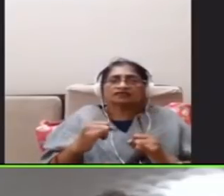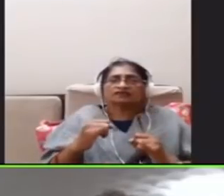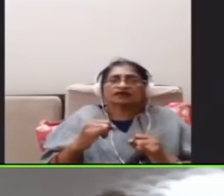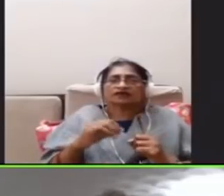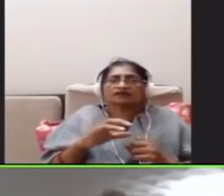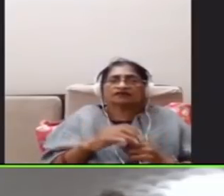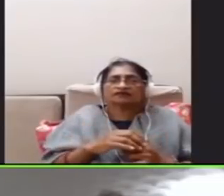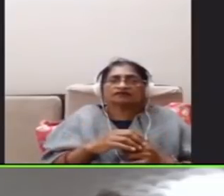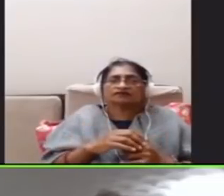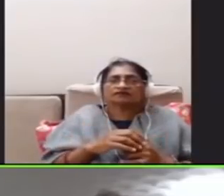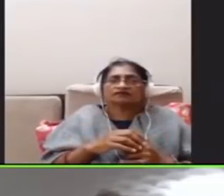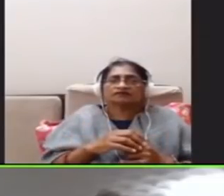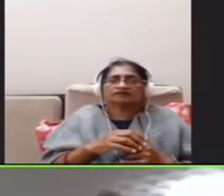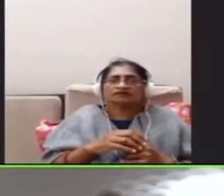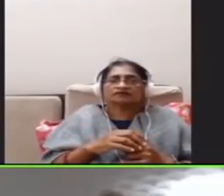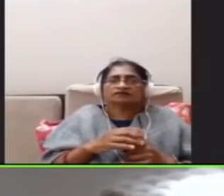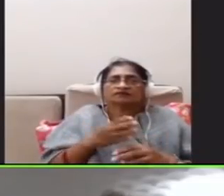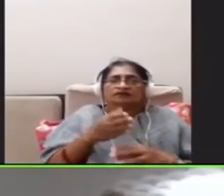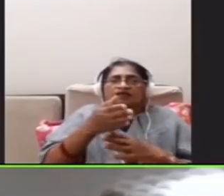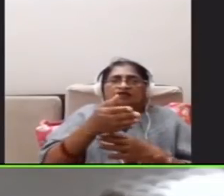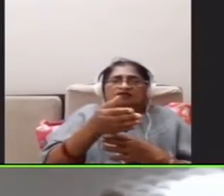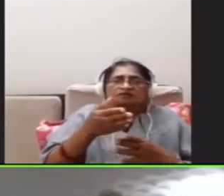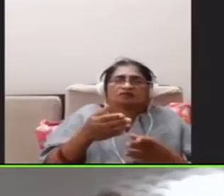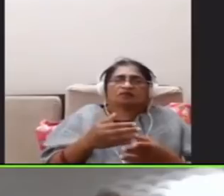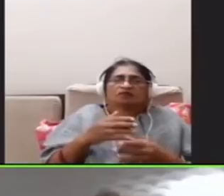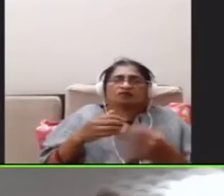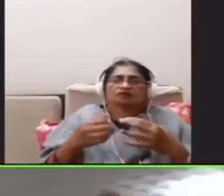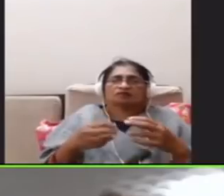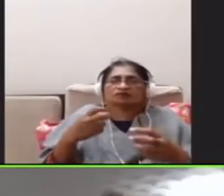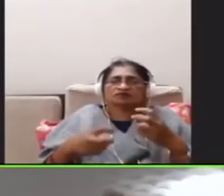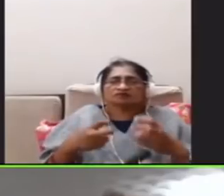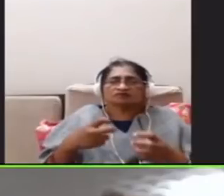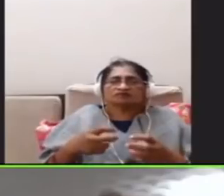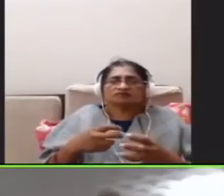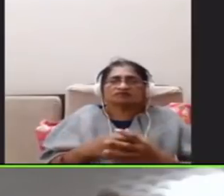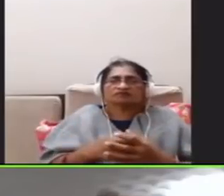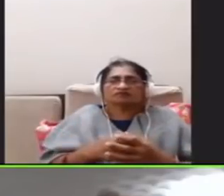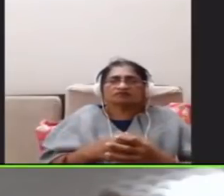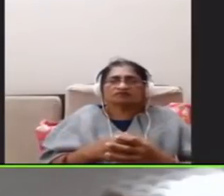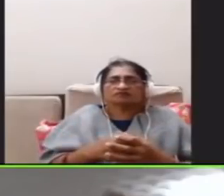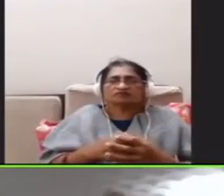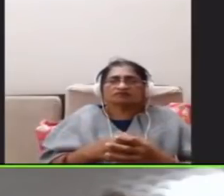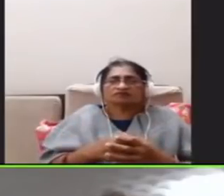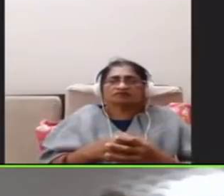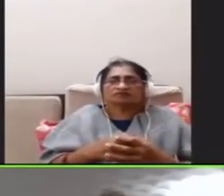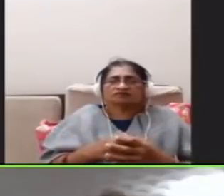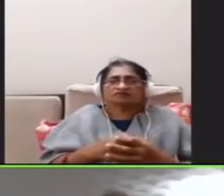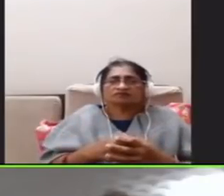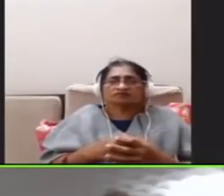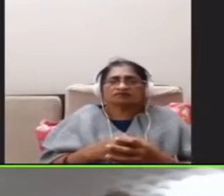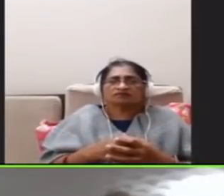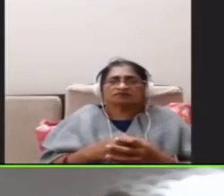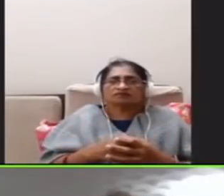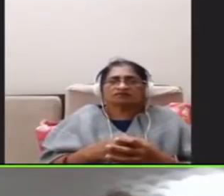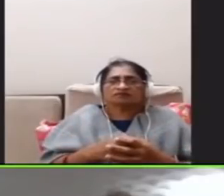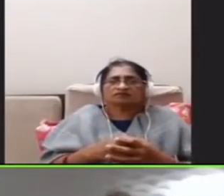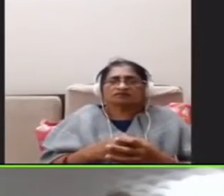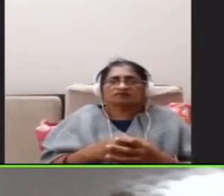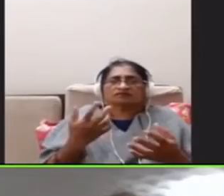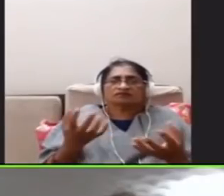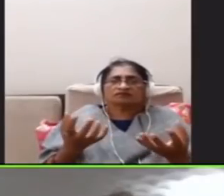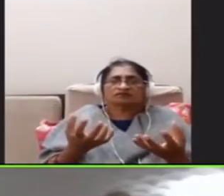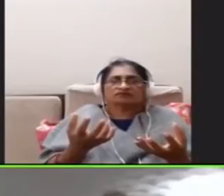think Alison's already identified, barriers that do permit disabled people taking part in, whether it